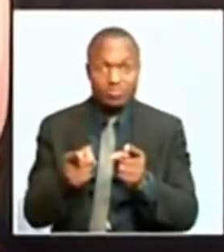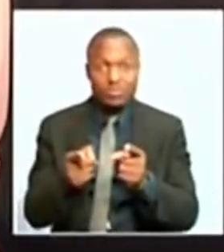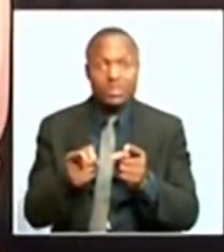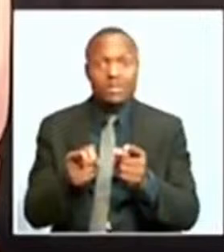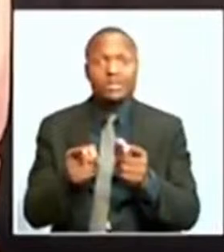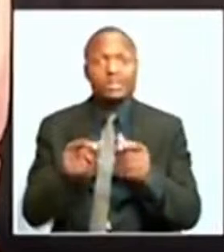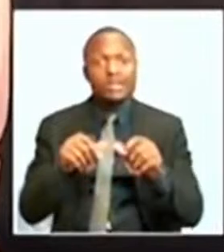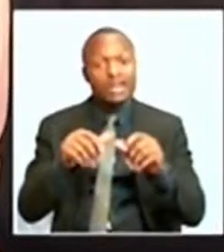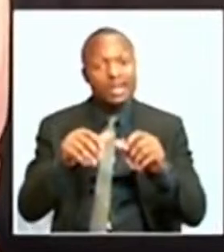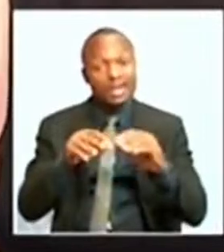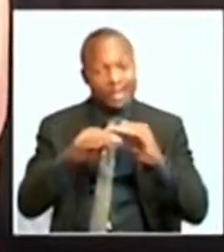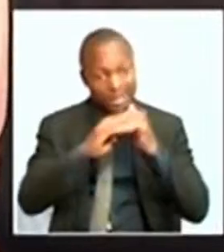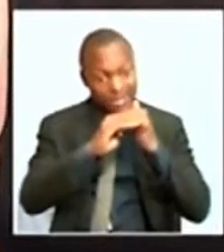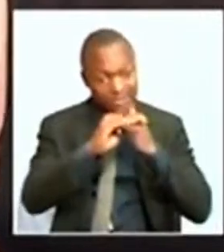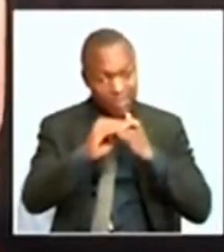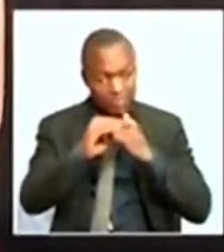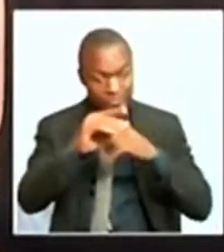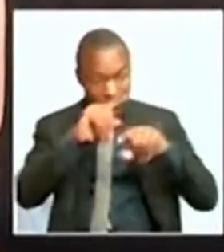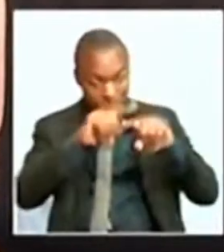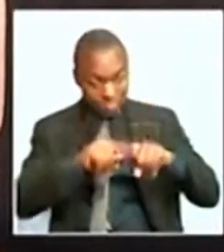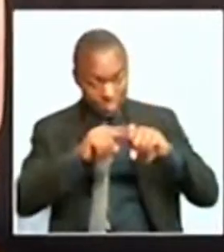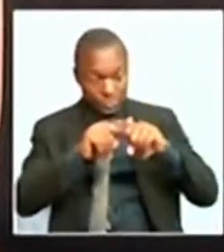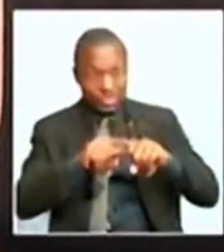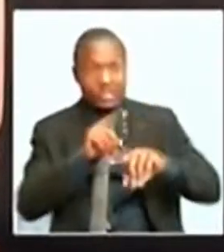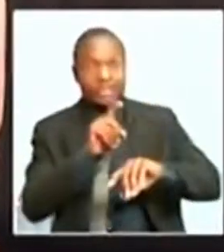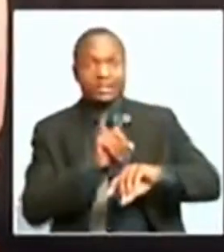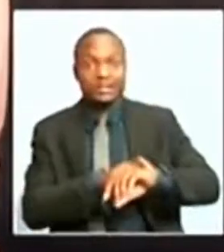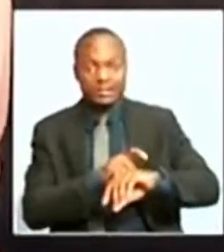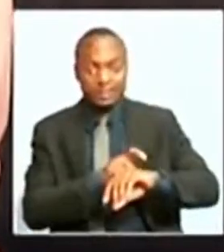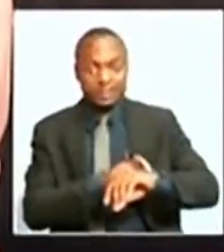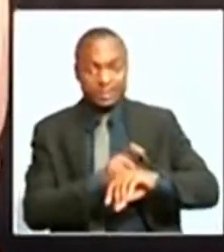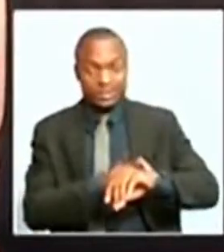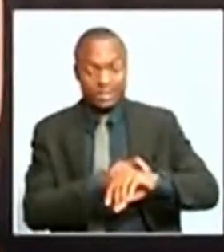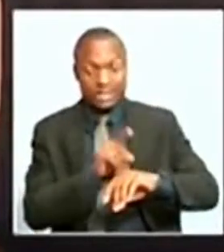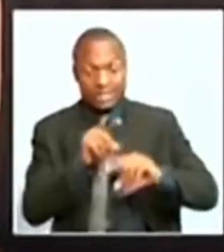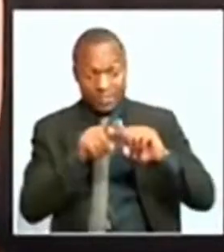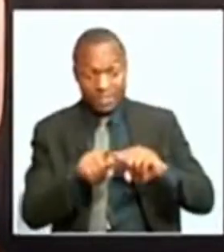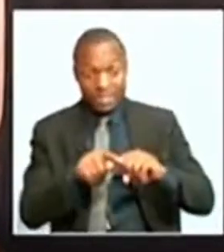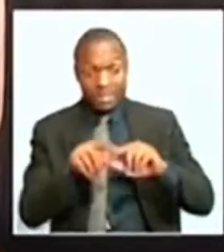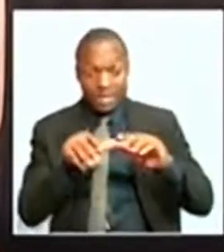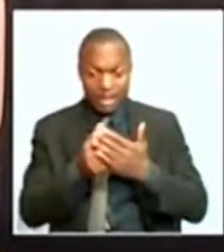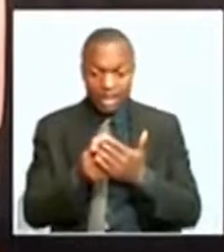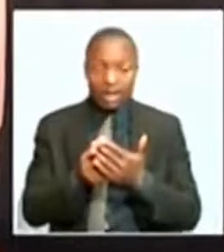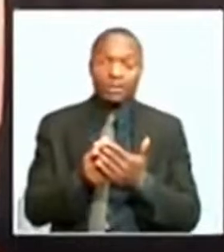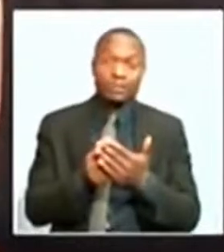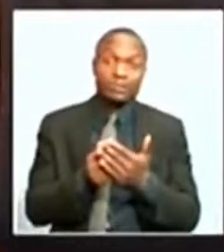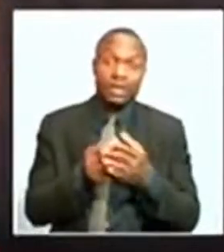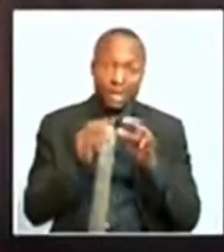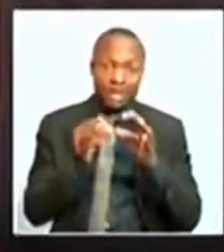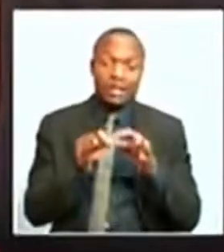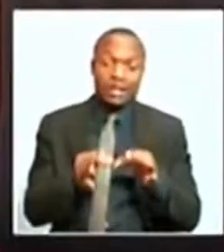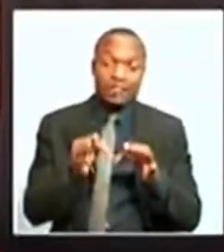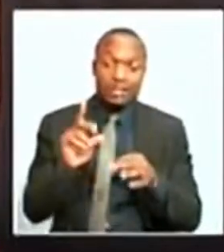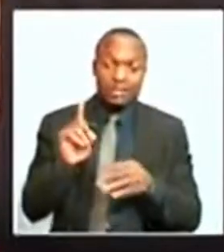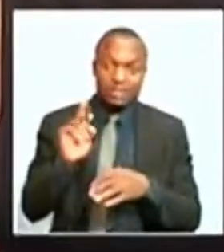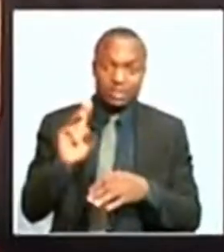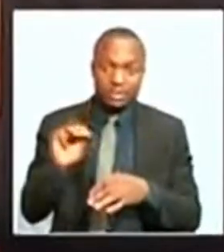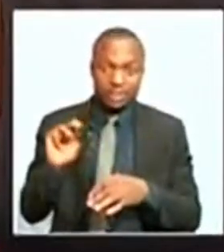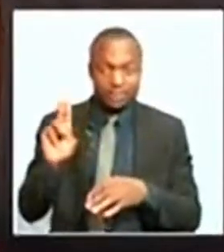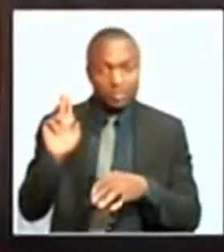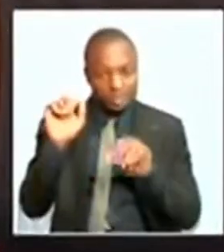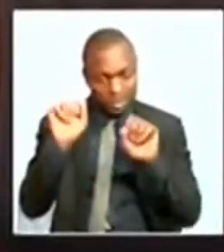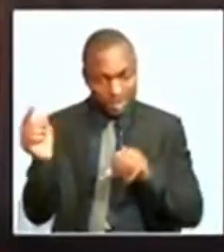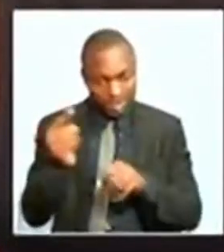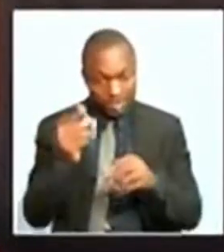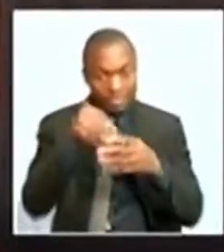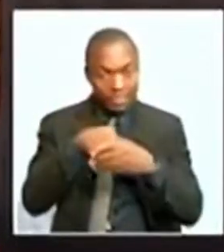determines the point at which the DMMU comes in. But this magnitude that we experience, even DMMU could not